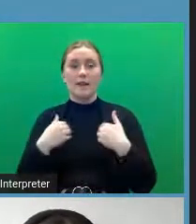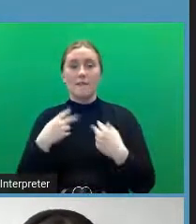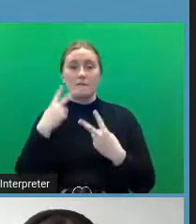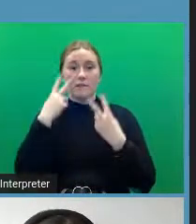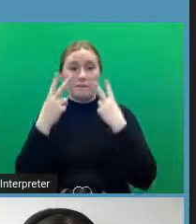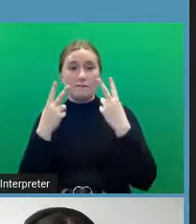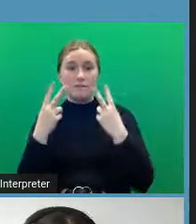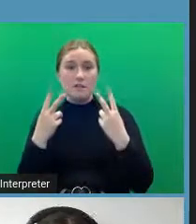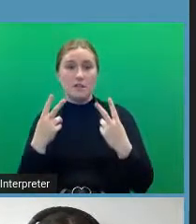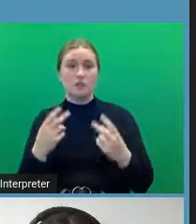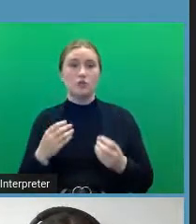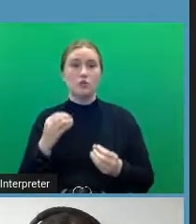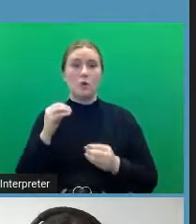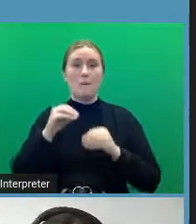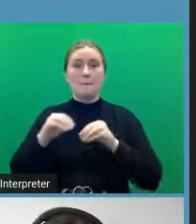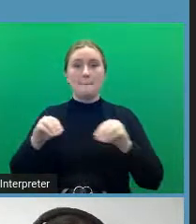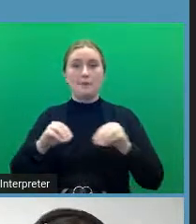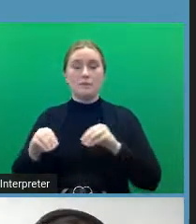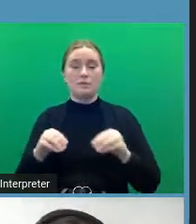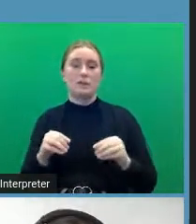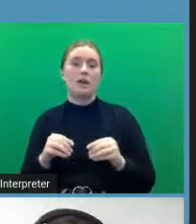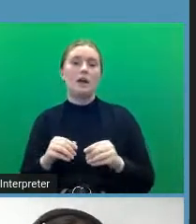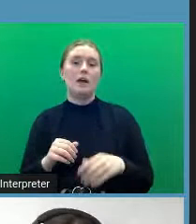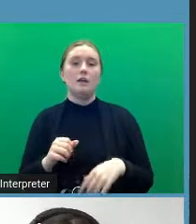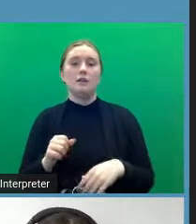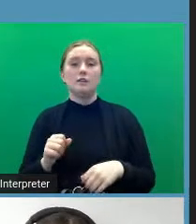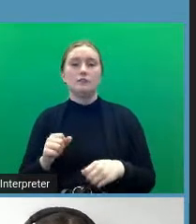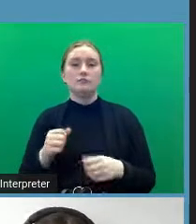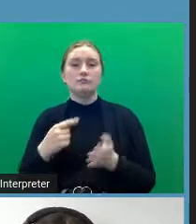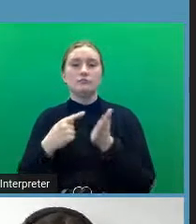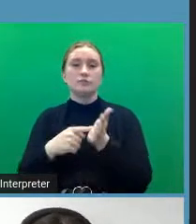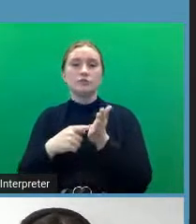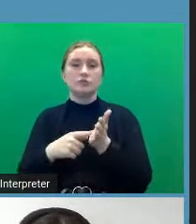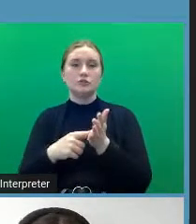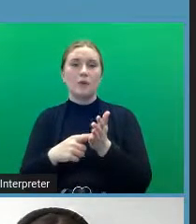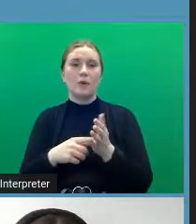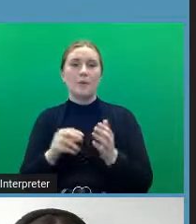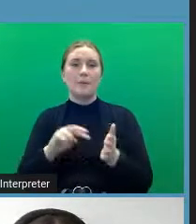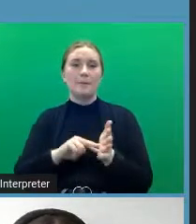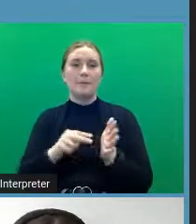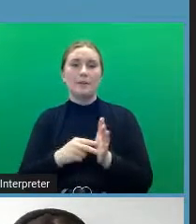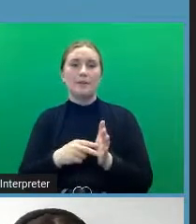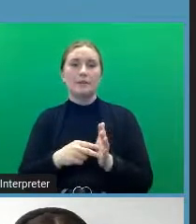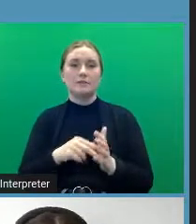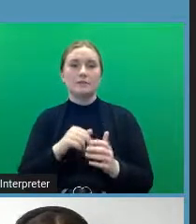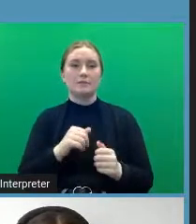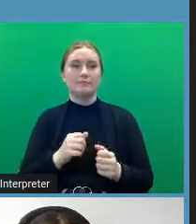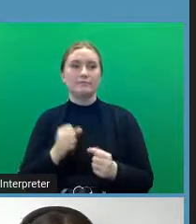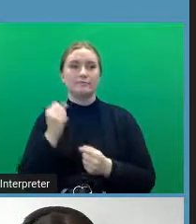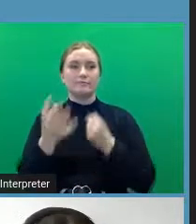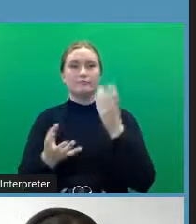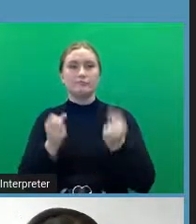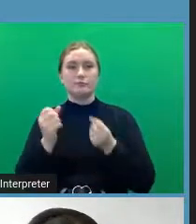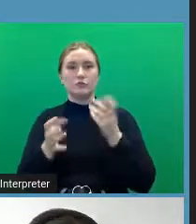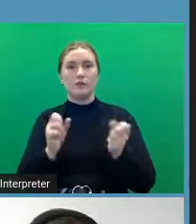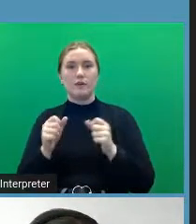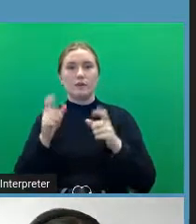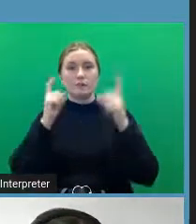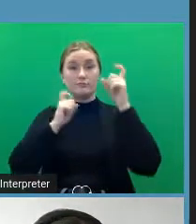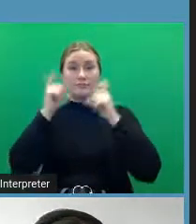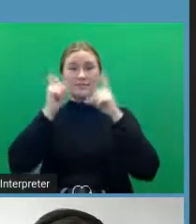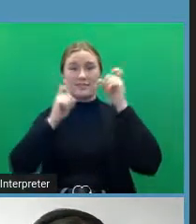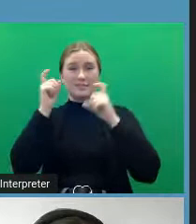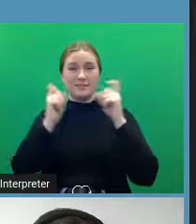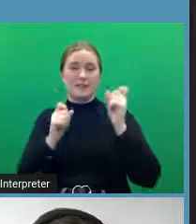convey meaning. Sign languages are expressed through manual articulations in combination with non-manual elements. The official working language